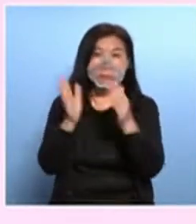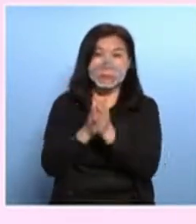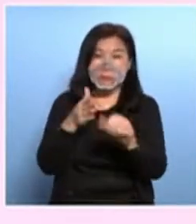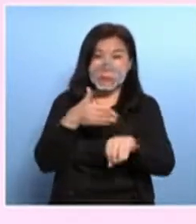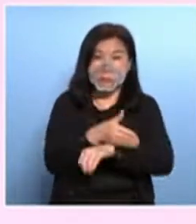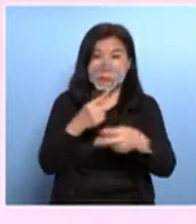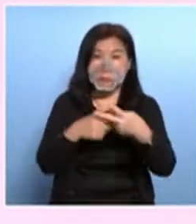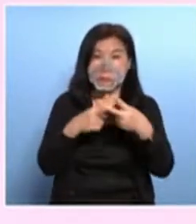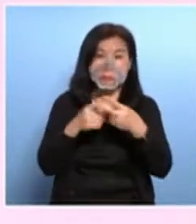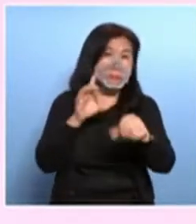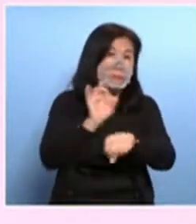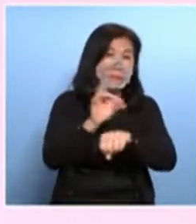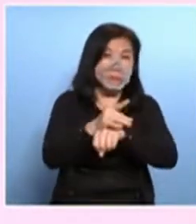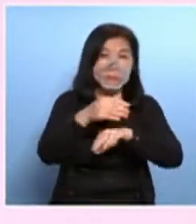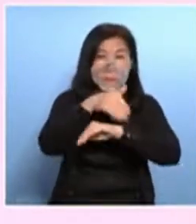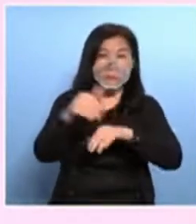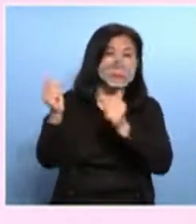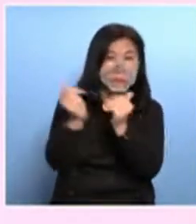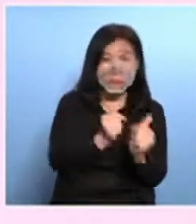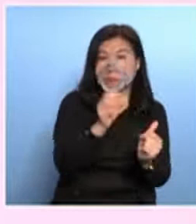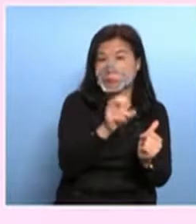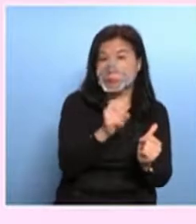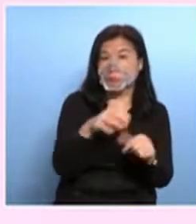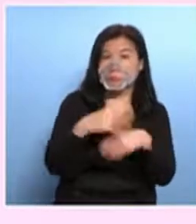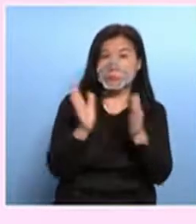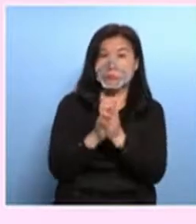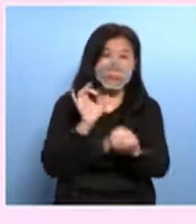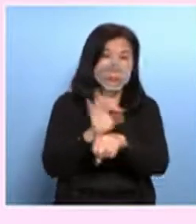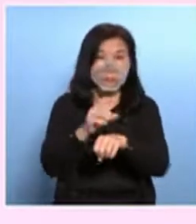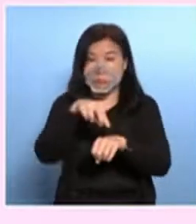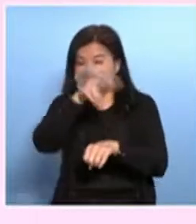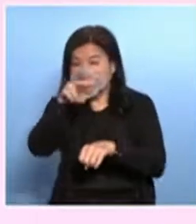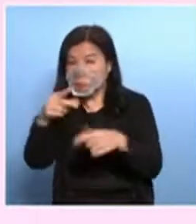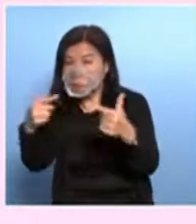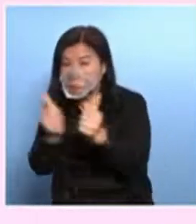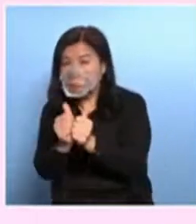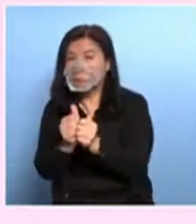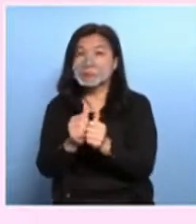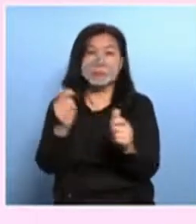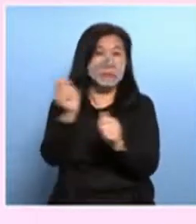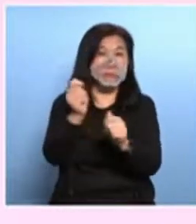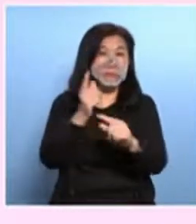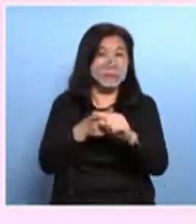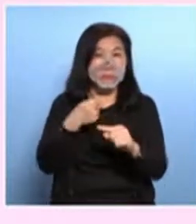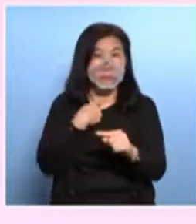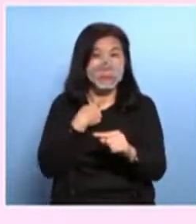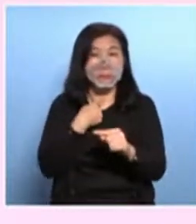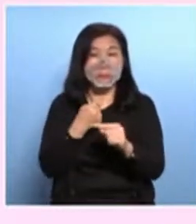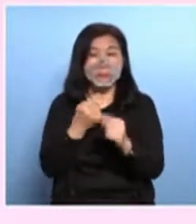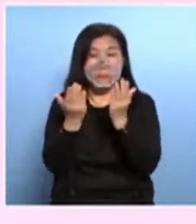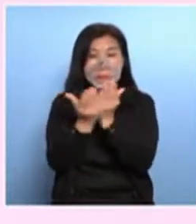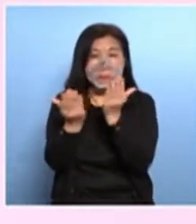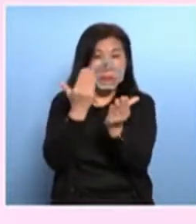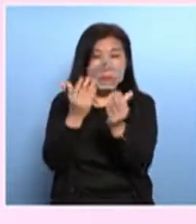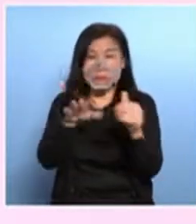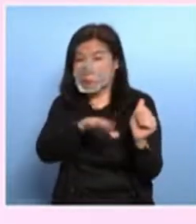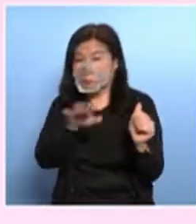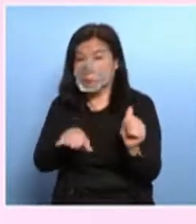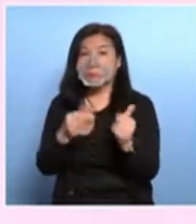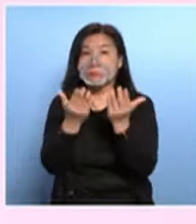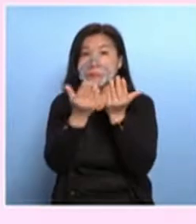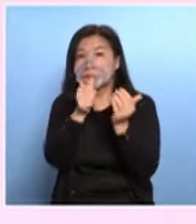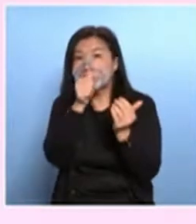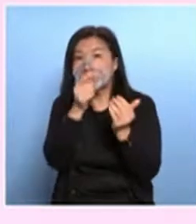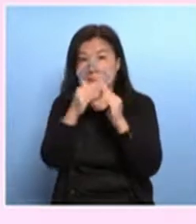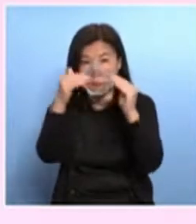We will also regularize the pilot scheme on social work service for pre-primary institutions to facilitate early identification of and provision of